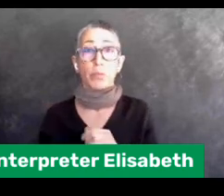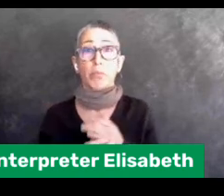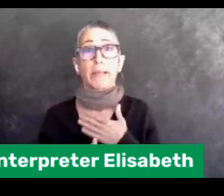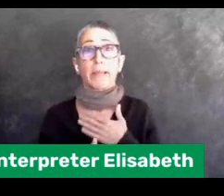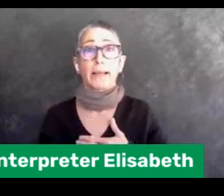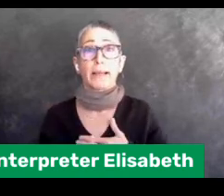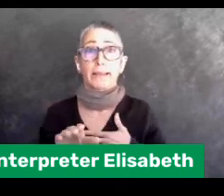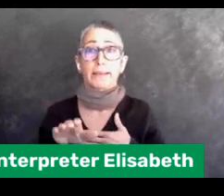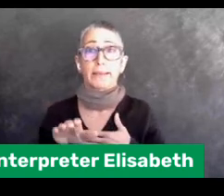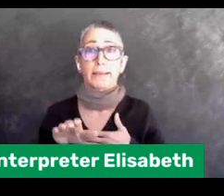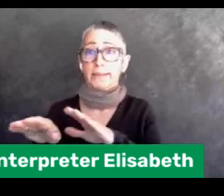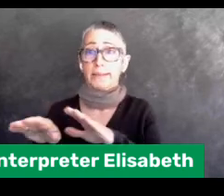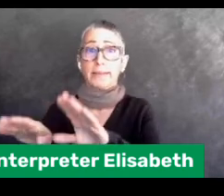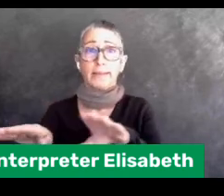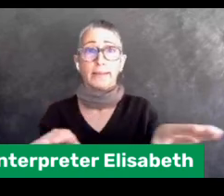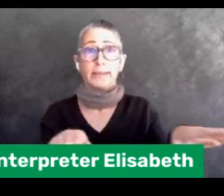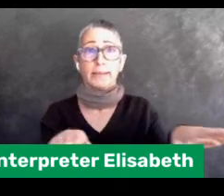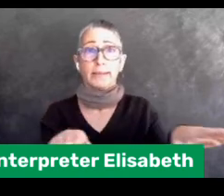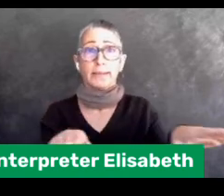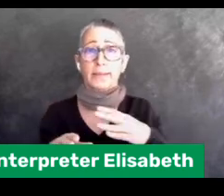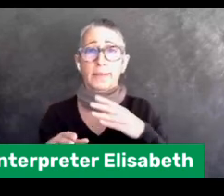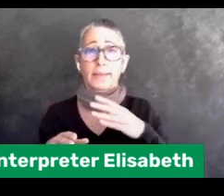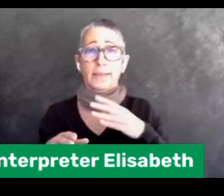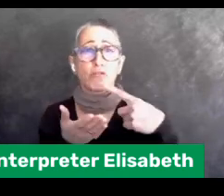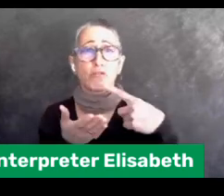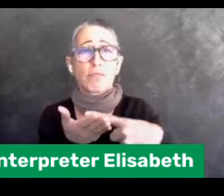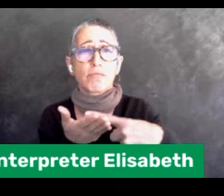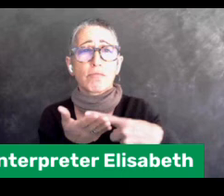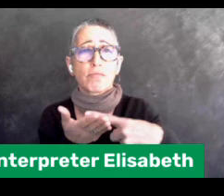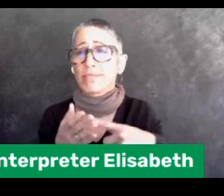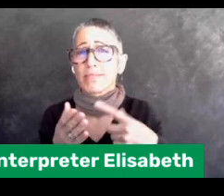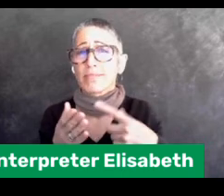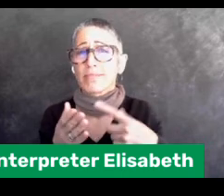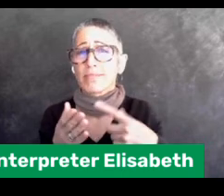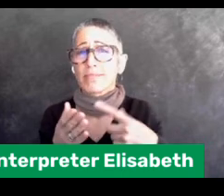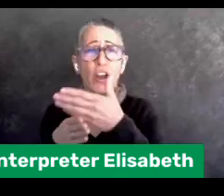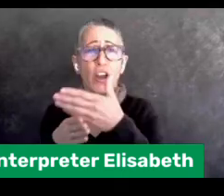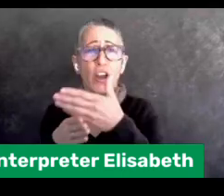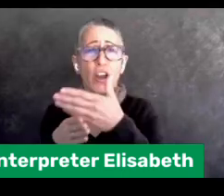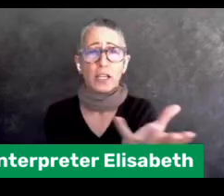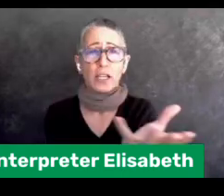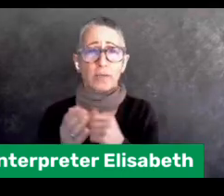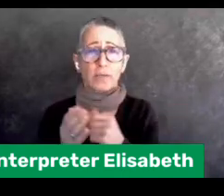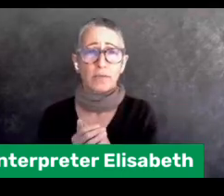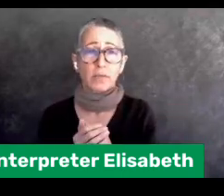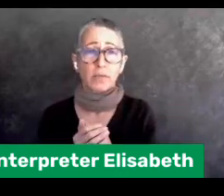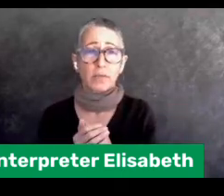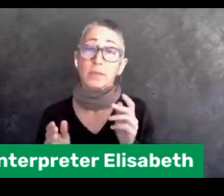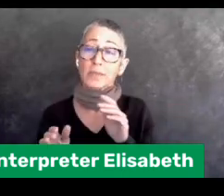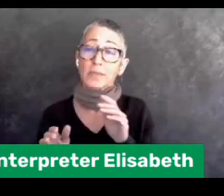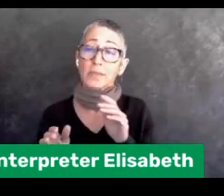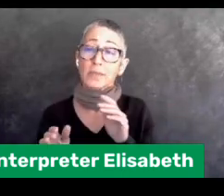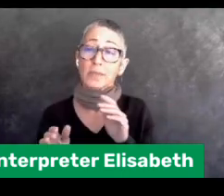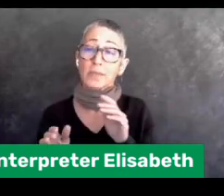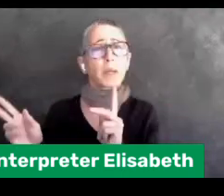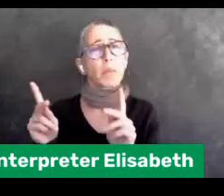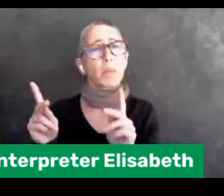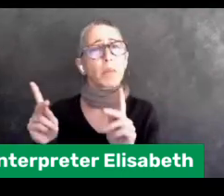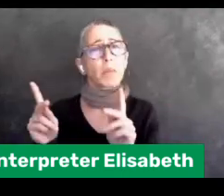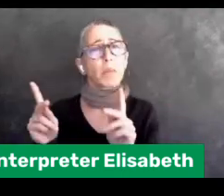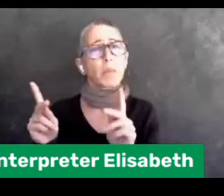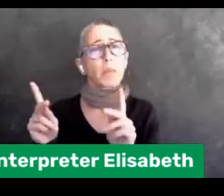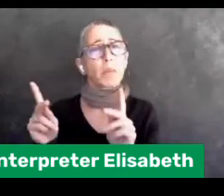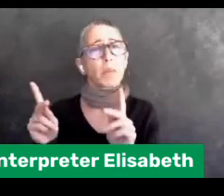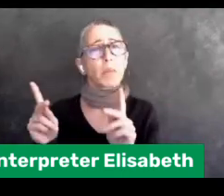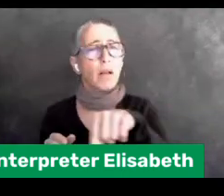any of this was motivating, inspiring, please just let people know about the Austin community and how to get involved. We have to